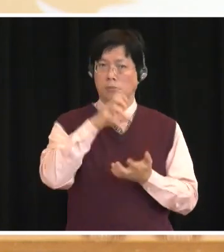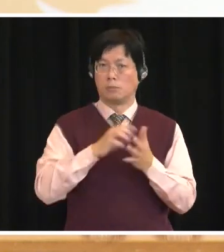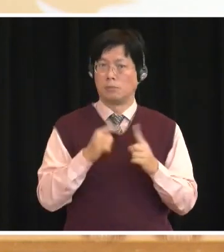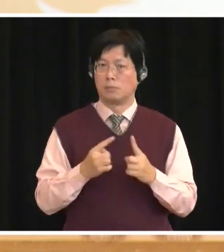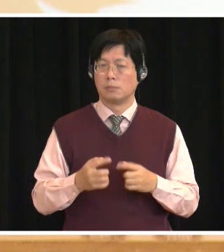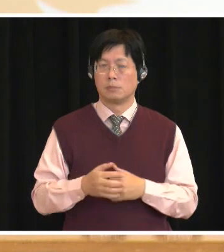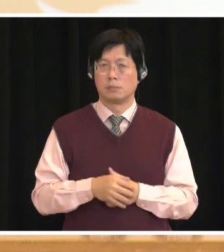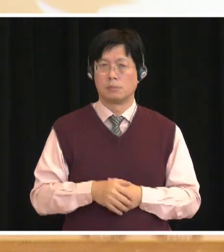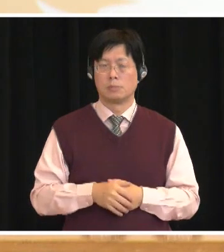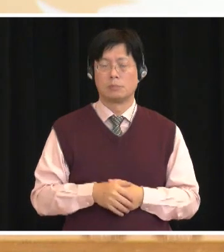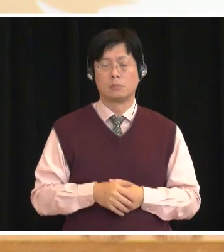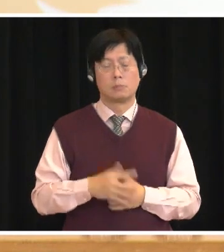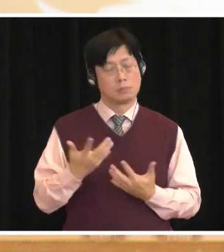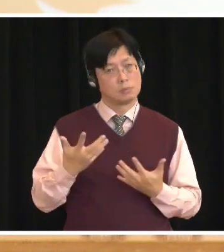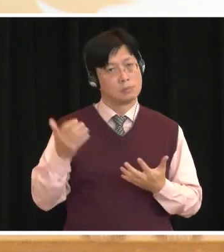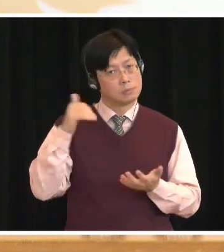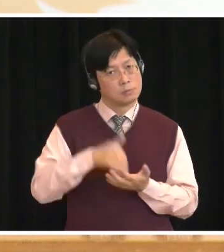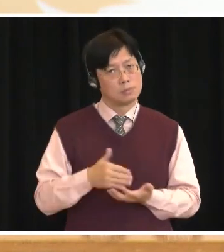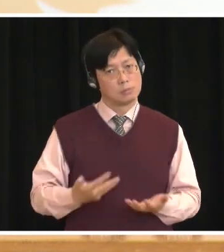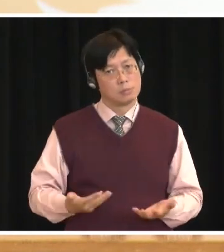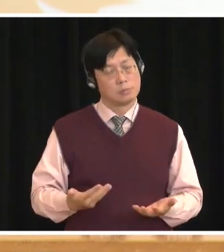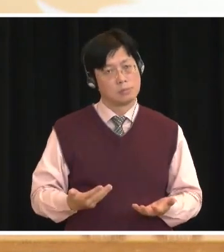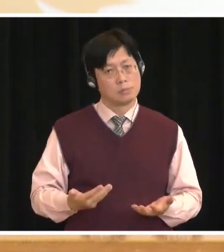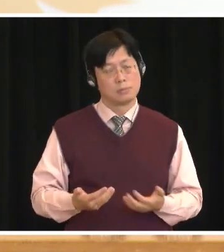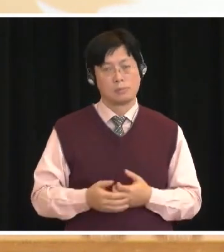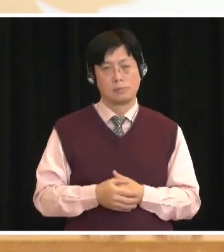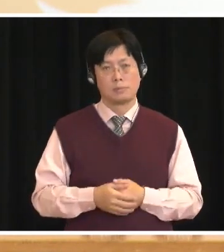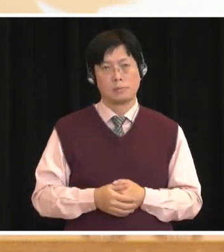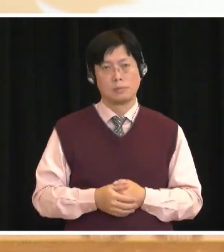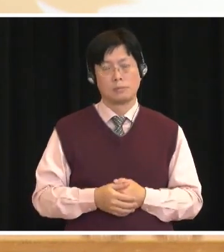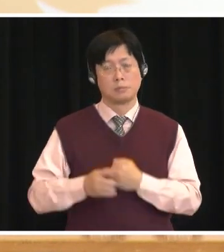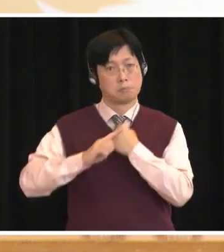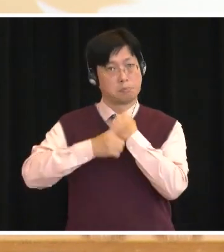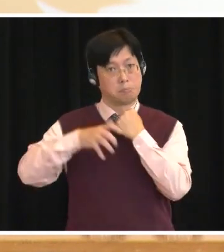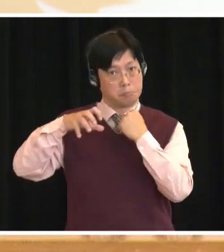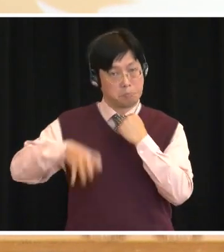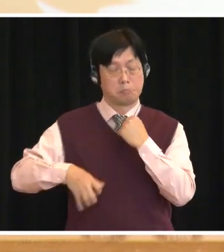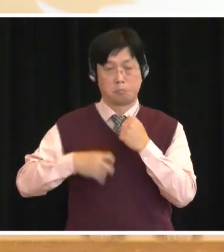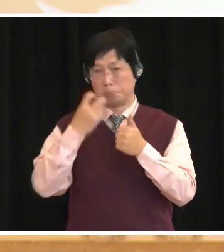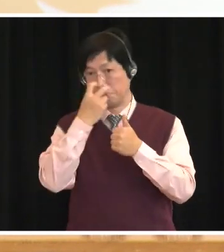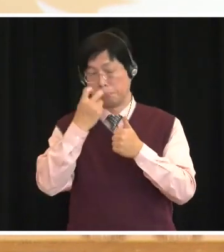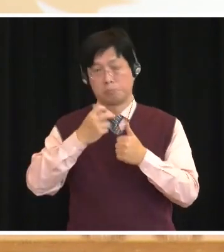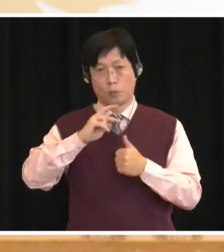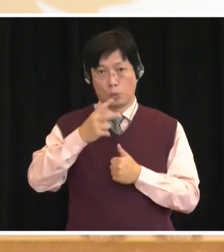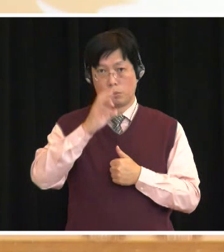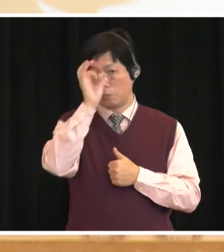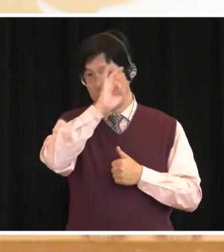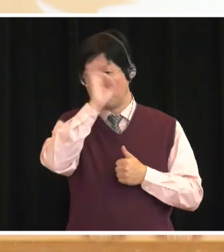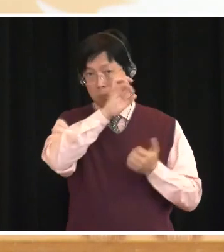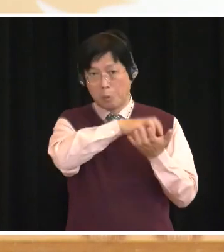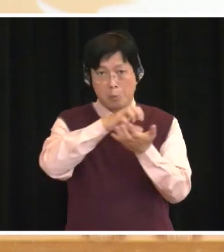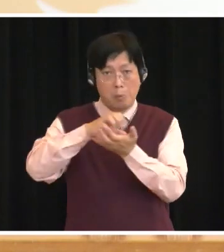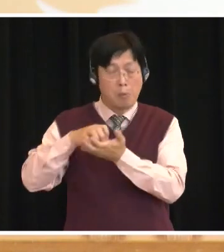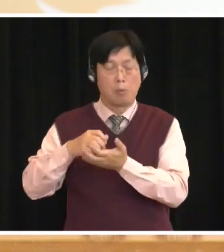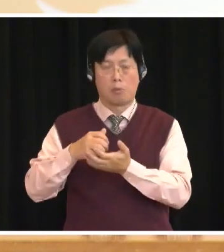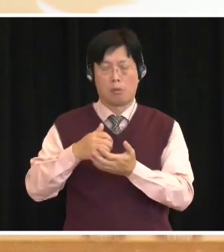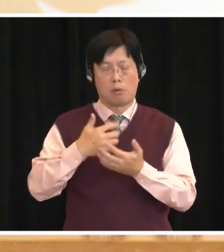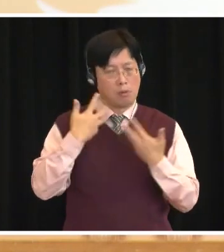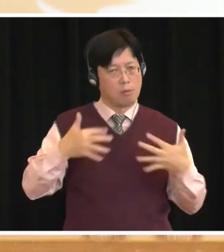of difficulties in trying to get sufficient evidence. But to be, as a child,